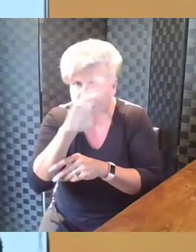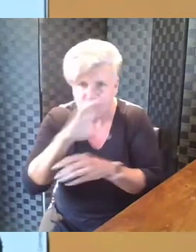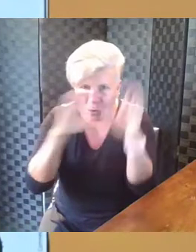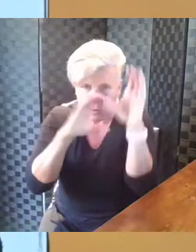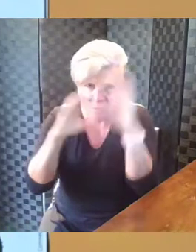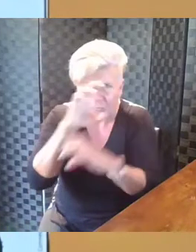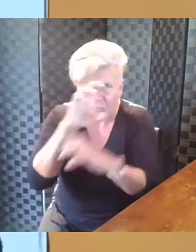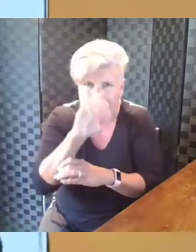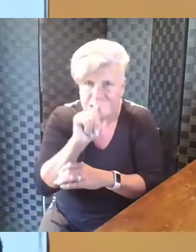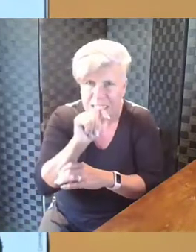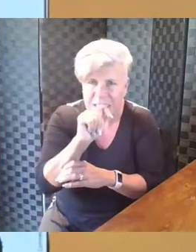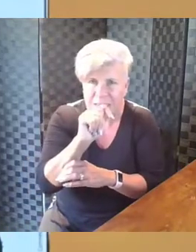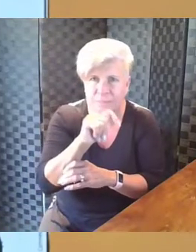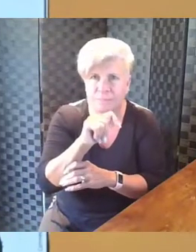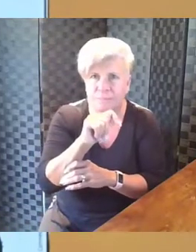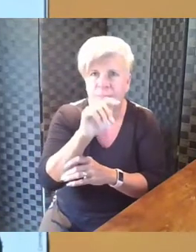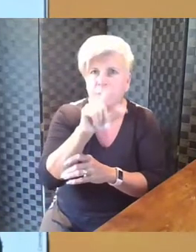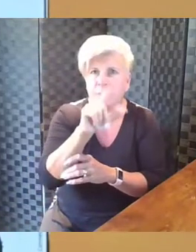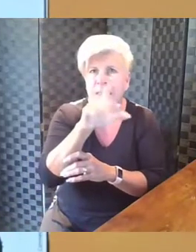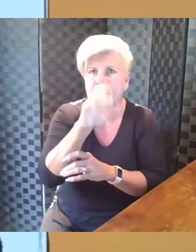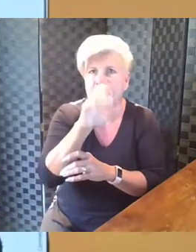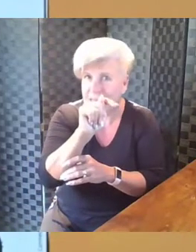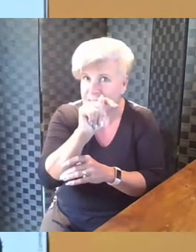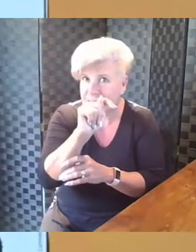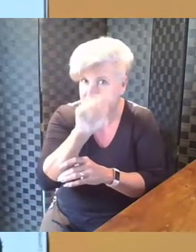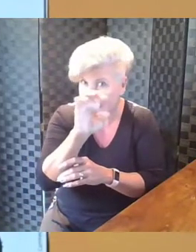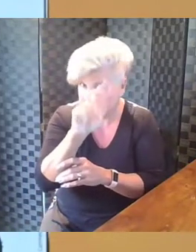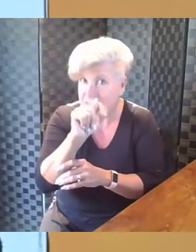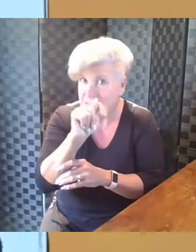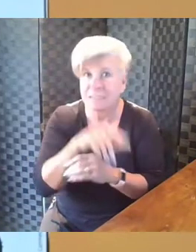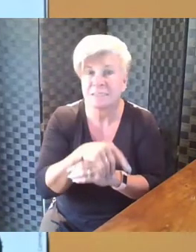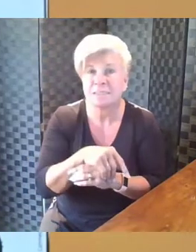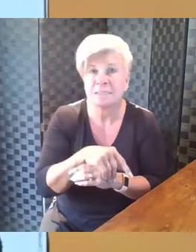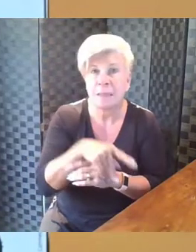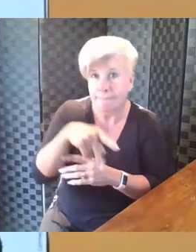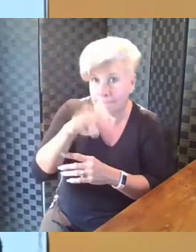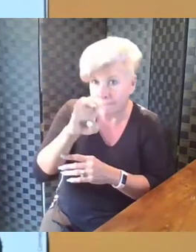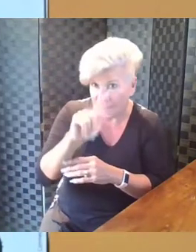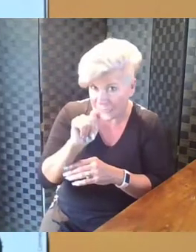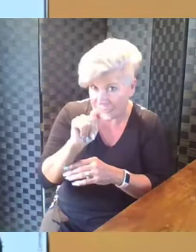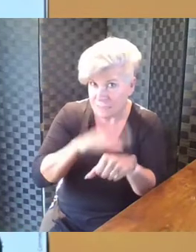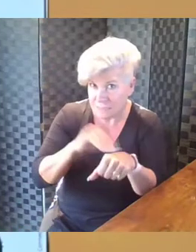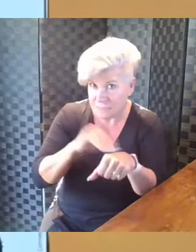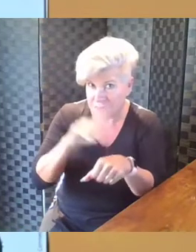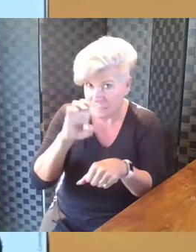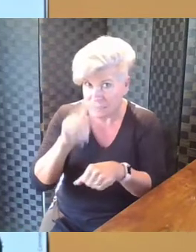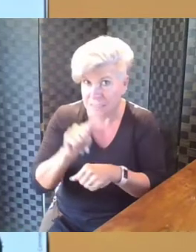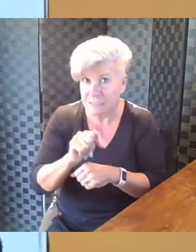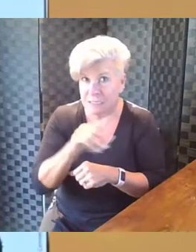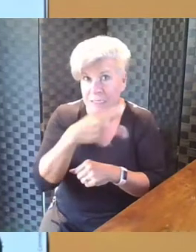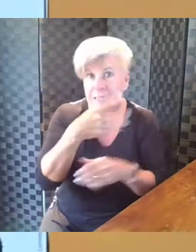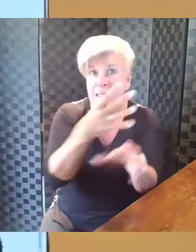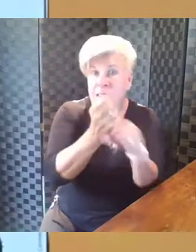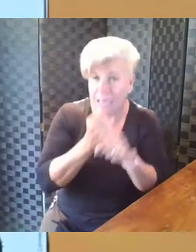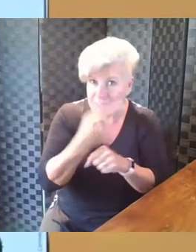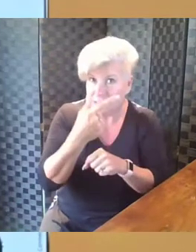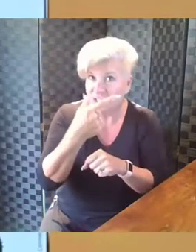I've already counted 4, and we're just in the top paragraph. I see let, pet,